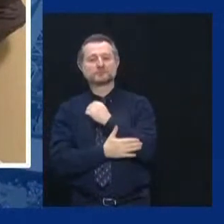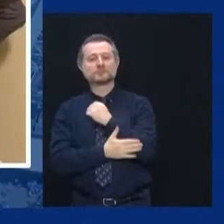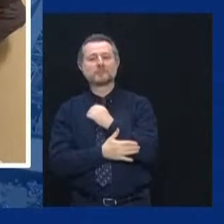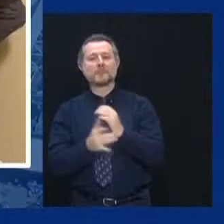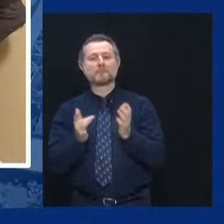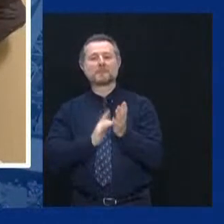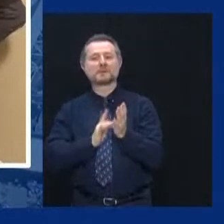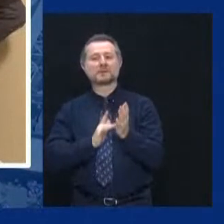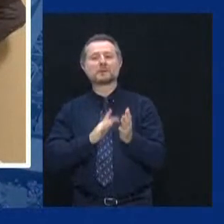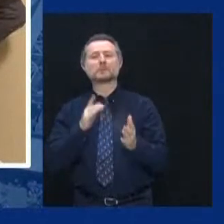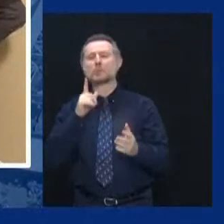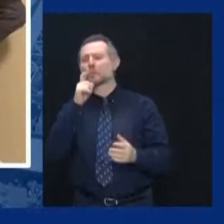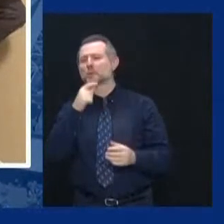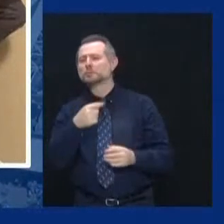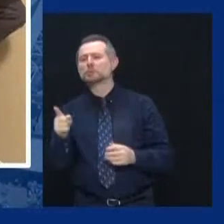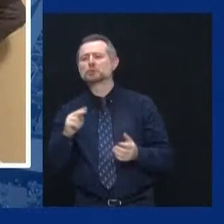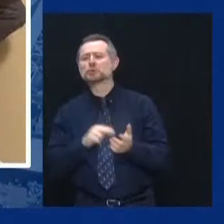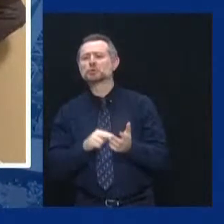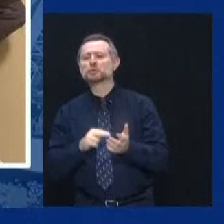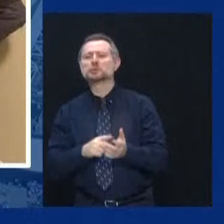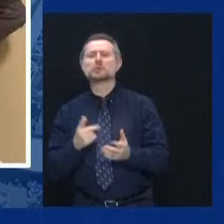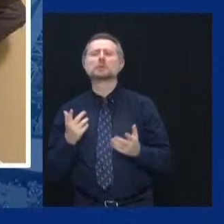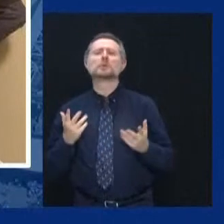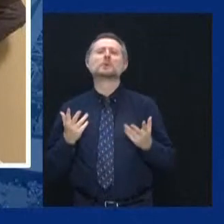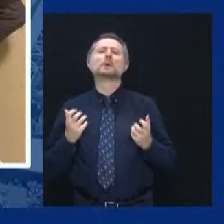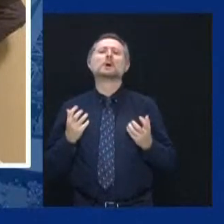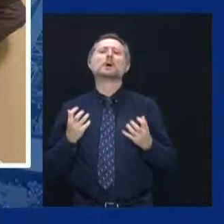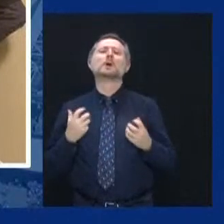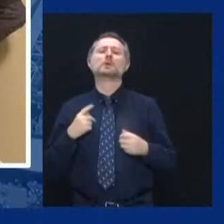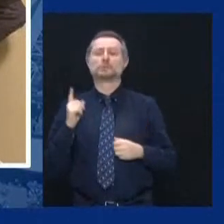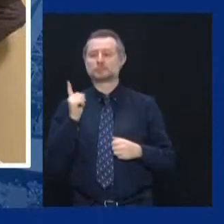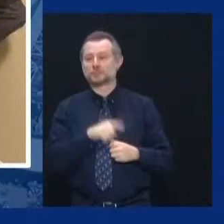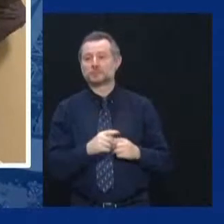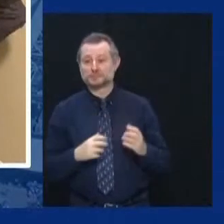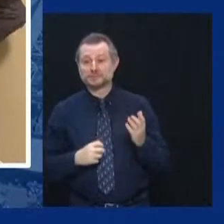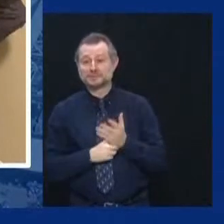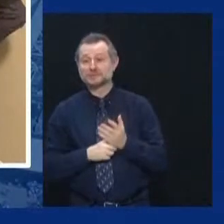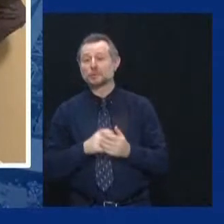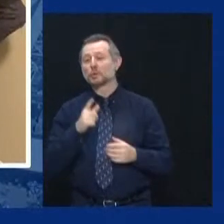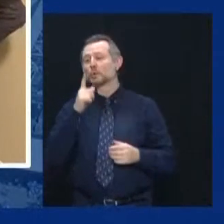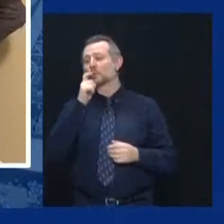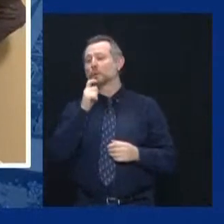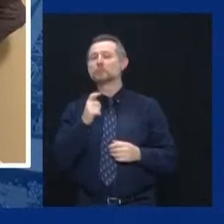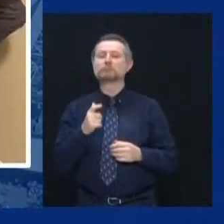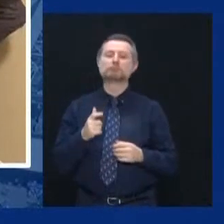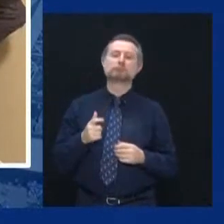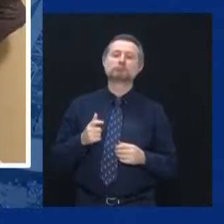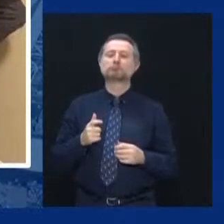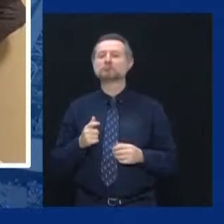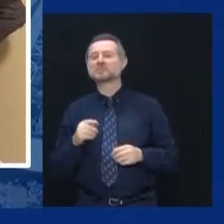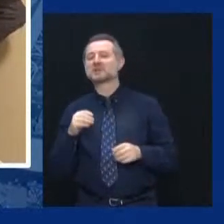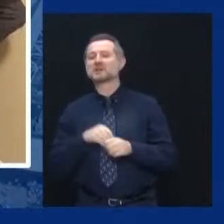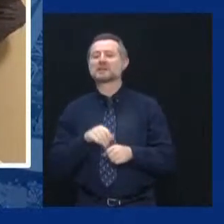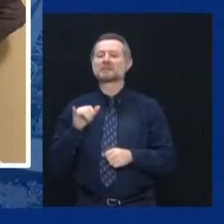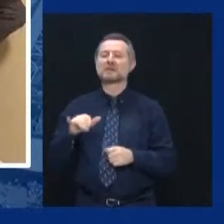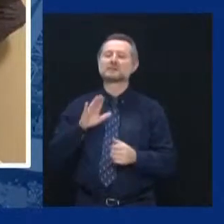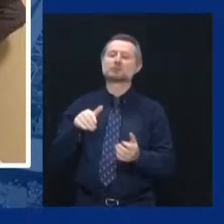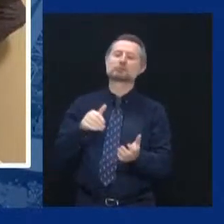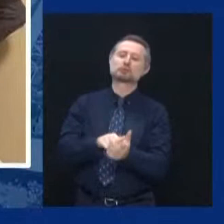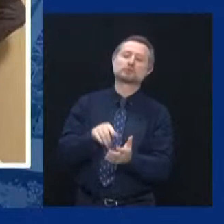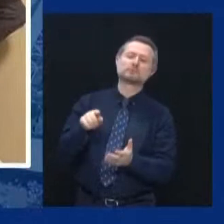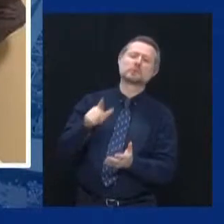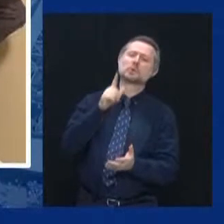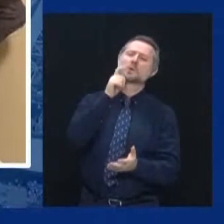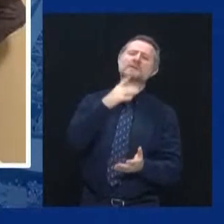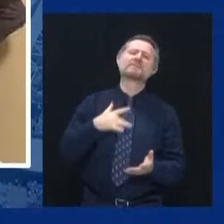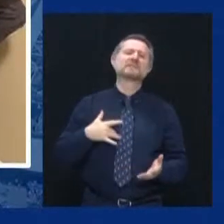the nurses at ECMC who did the nurses in the center